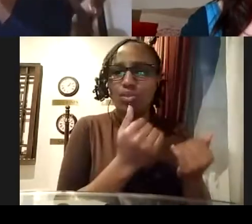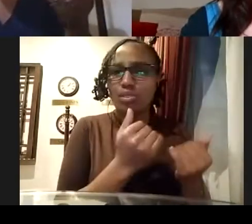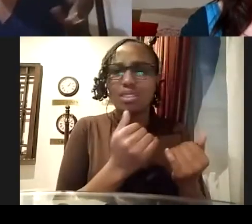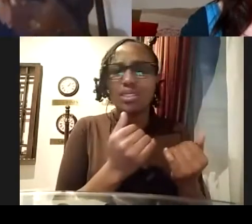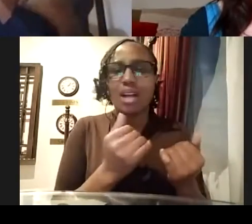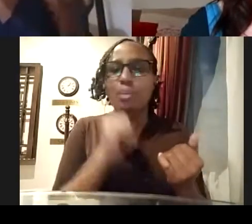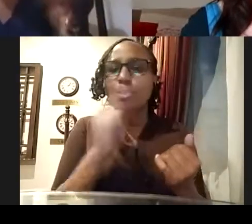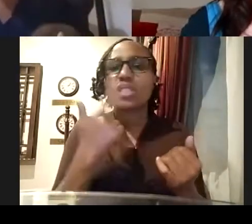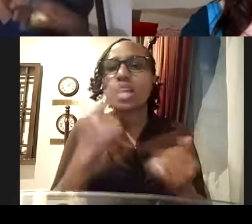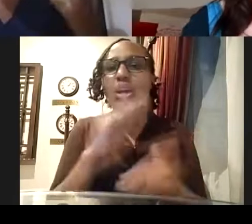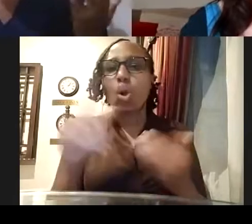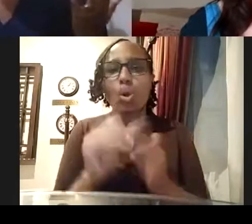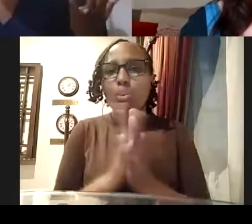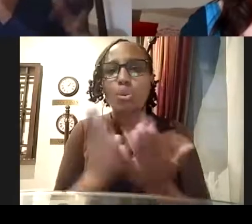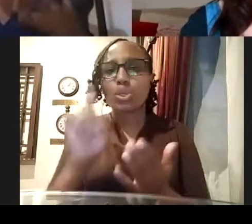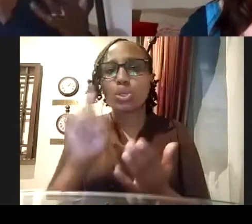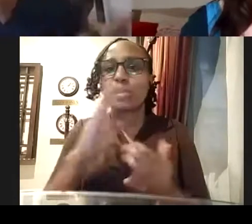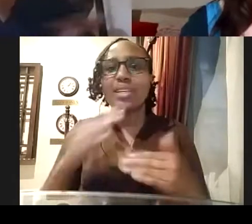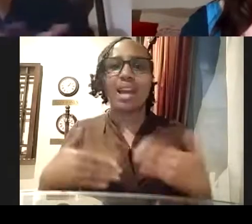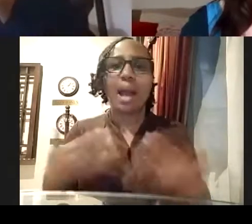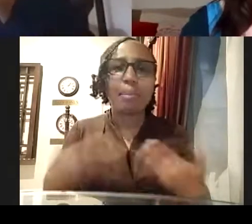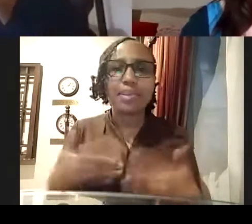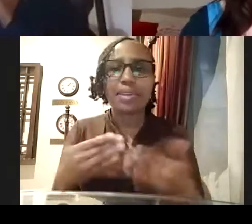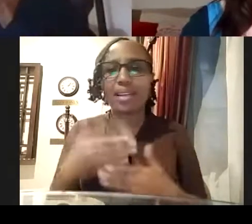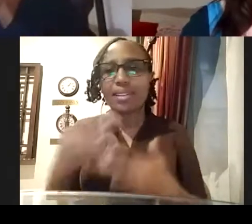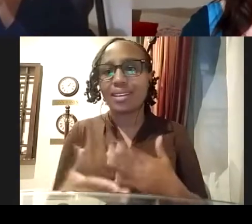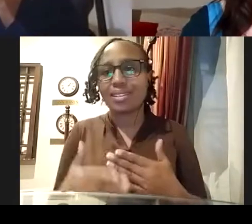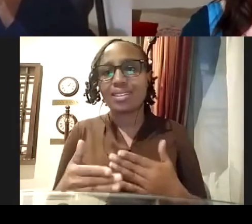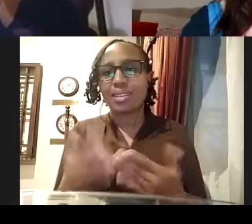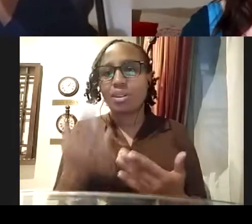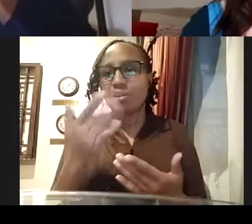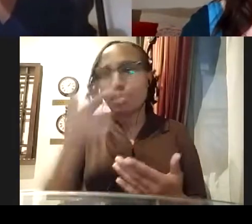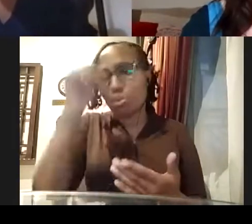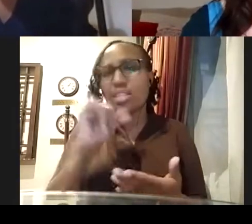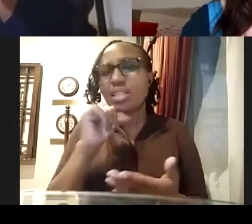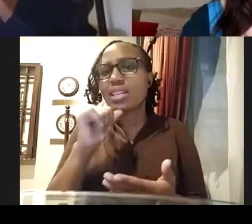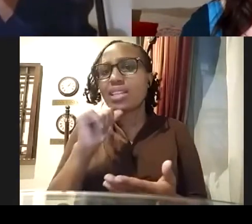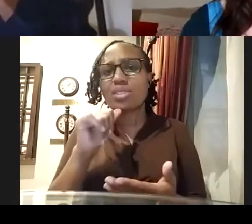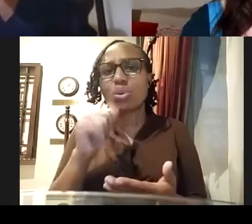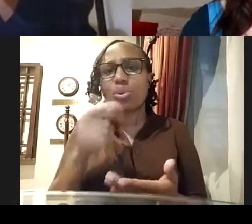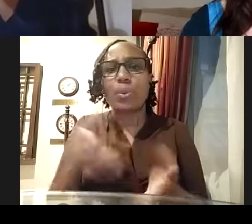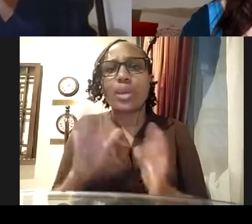and leave you feeling hopeful and joyful and positive, because that's not the way that life works, right?